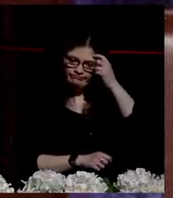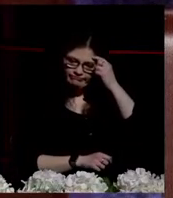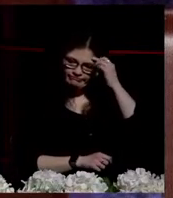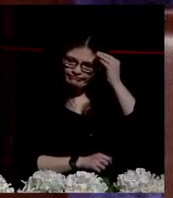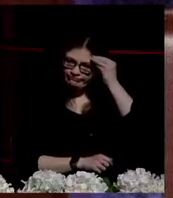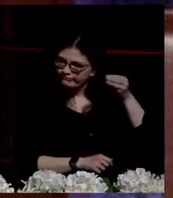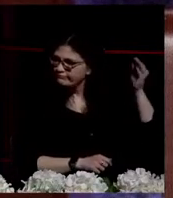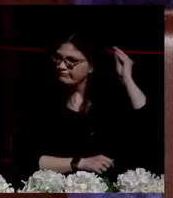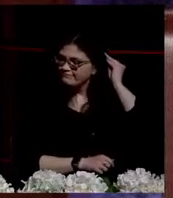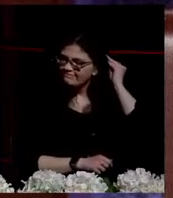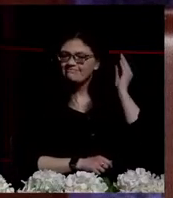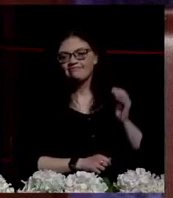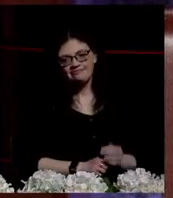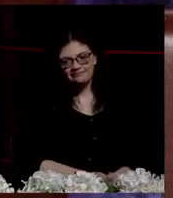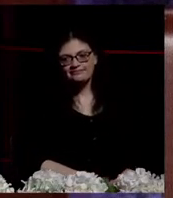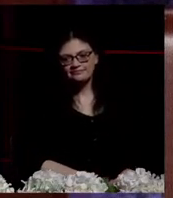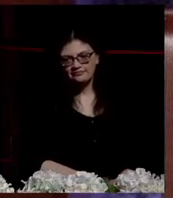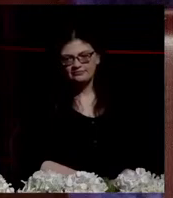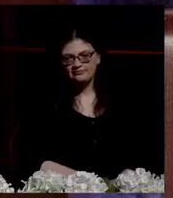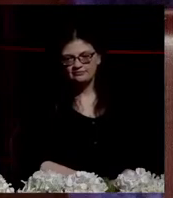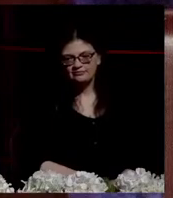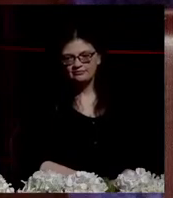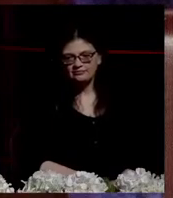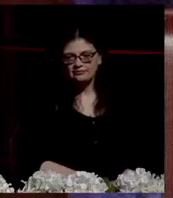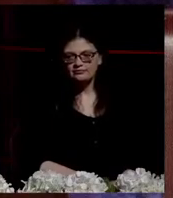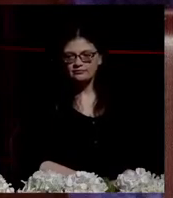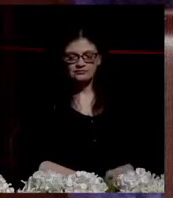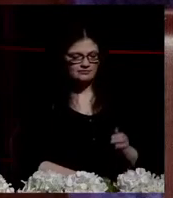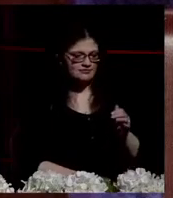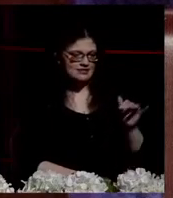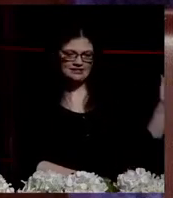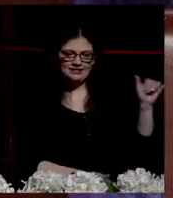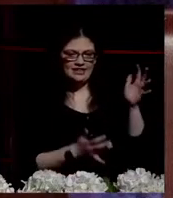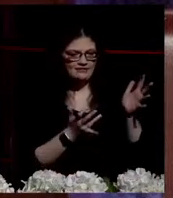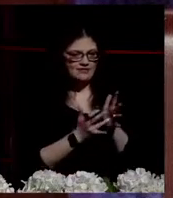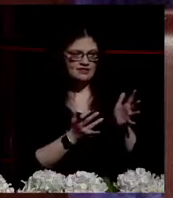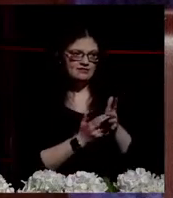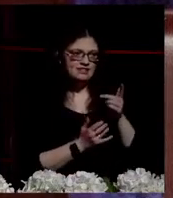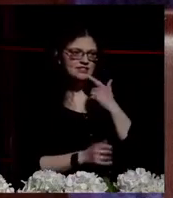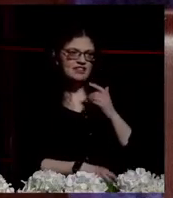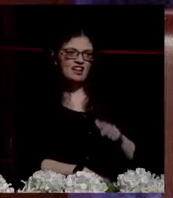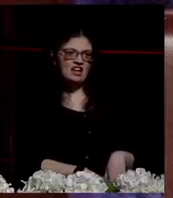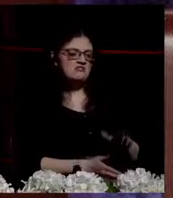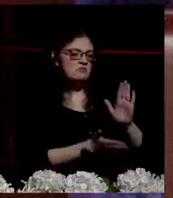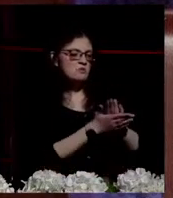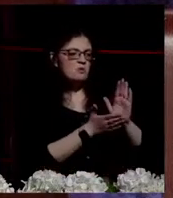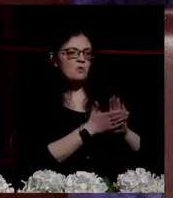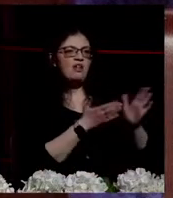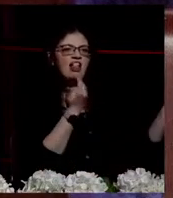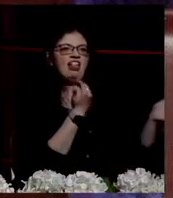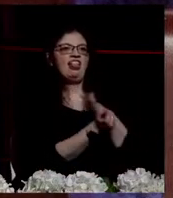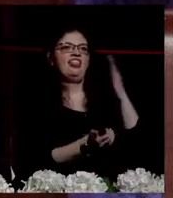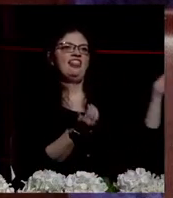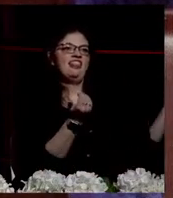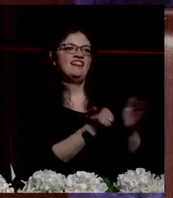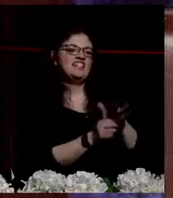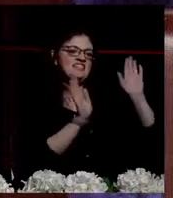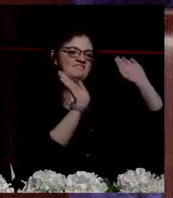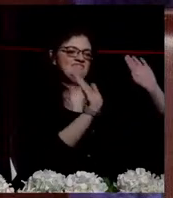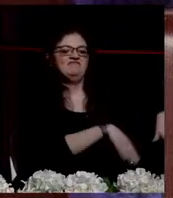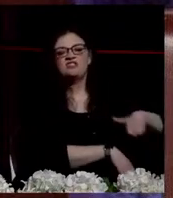and find the lesson. It's like when we were freshmen and we said, "School is a breeze. Never have I studied or do I have to